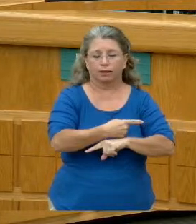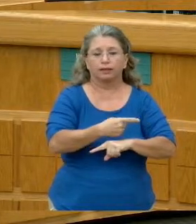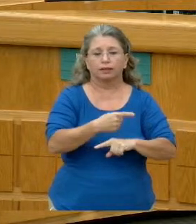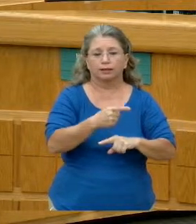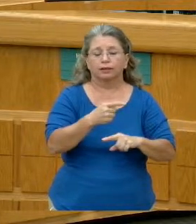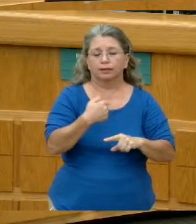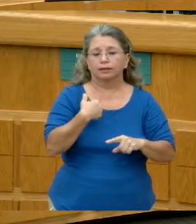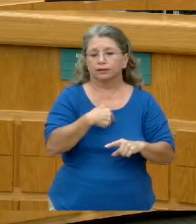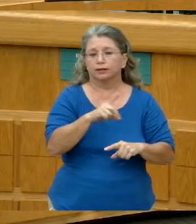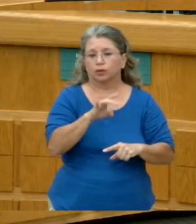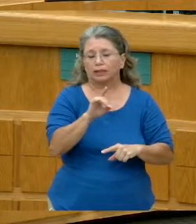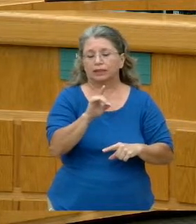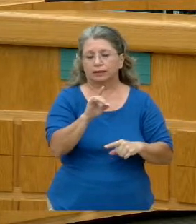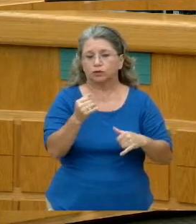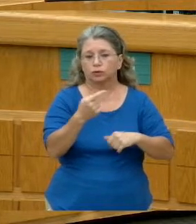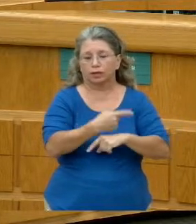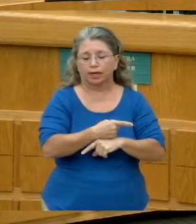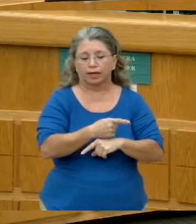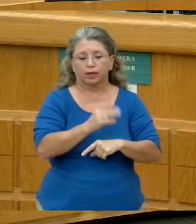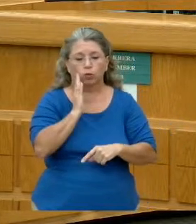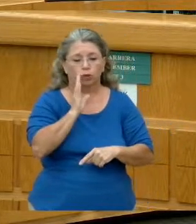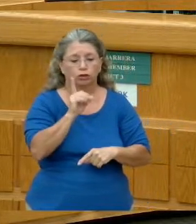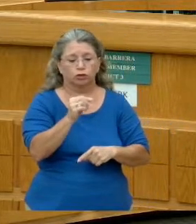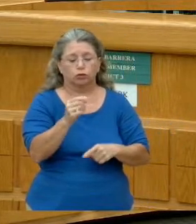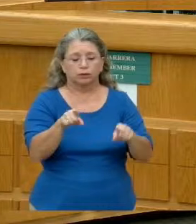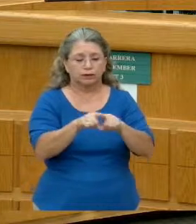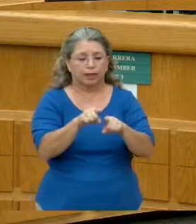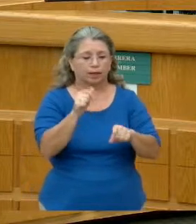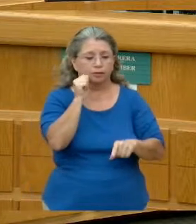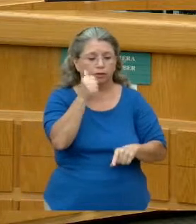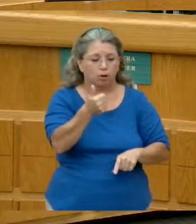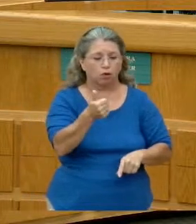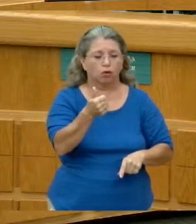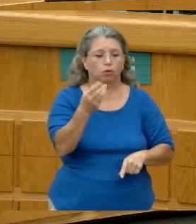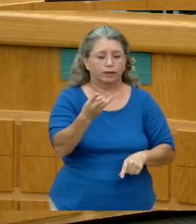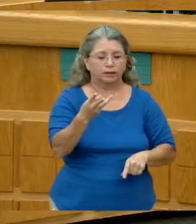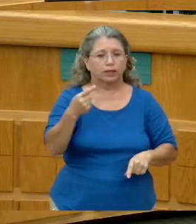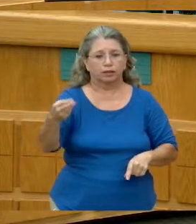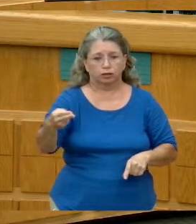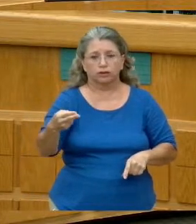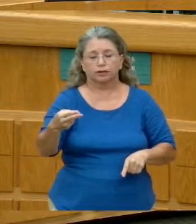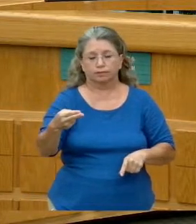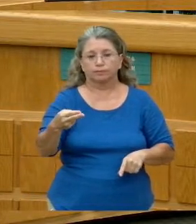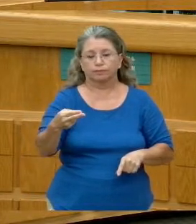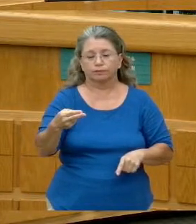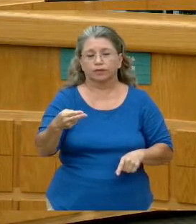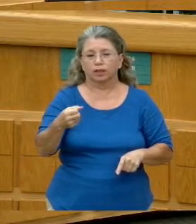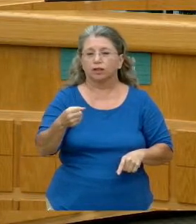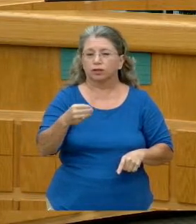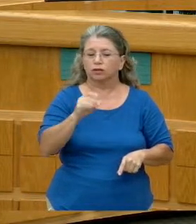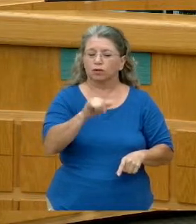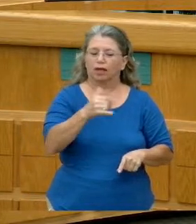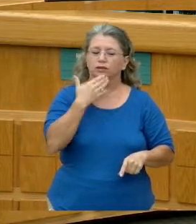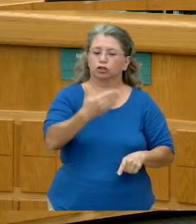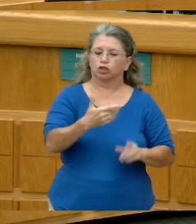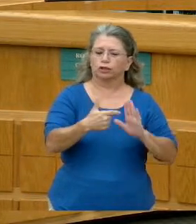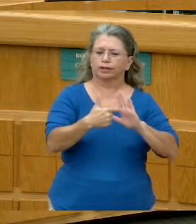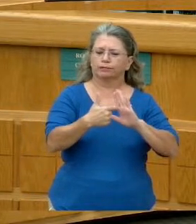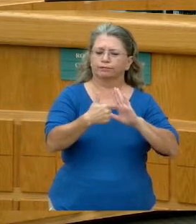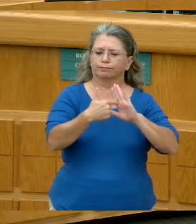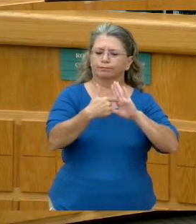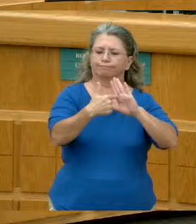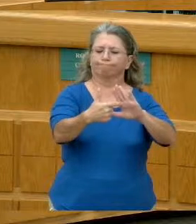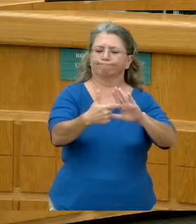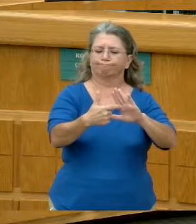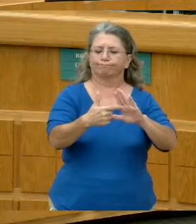did today. We'll be doing the same thing tomorrow, Wednesday, Thursday. So I think that'll be a good indicator of our caseload, and we can see if our